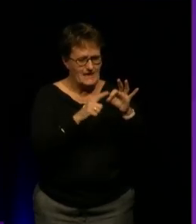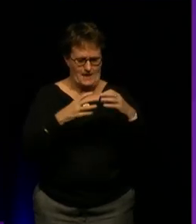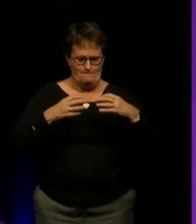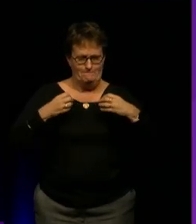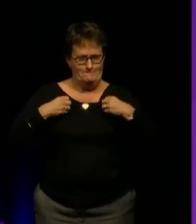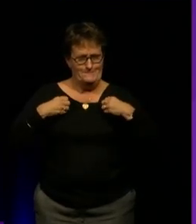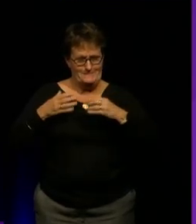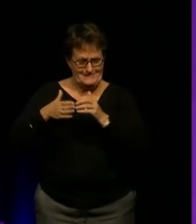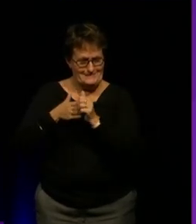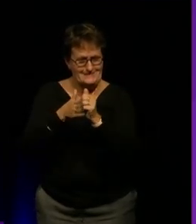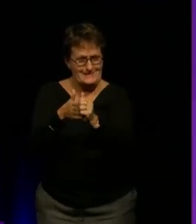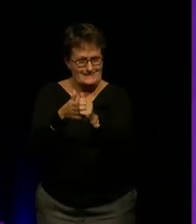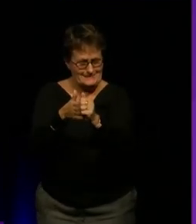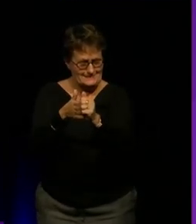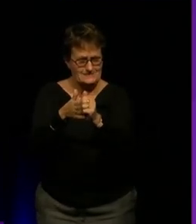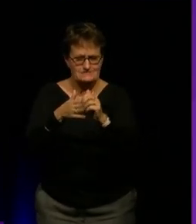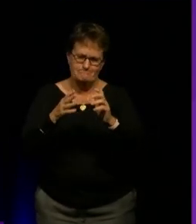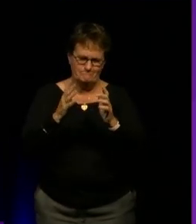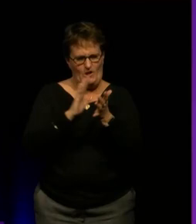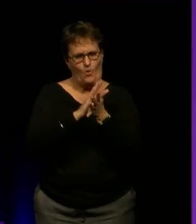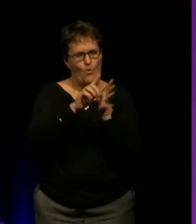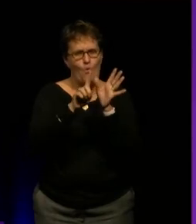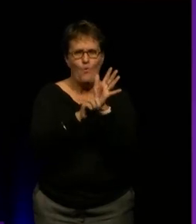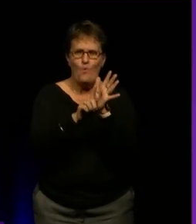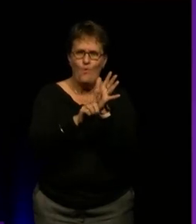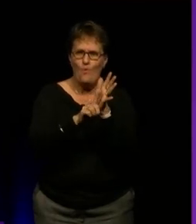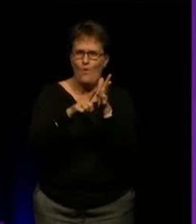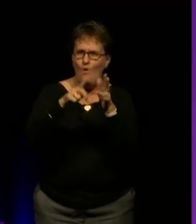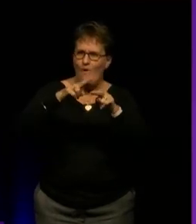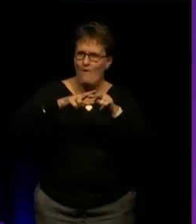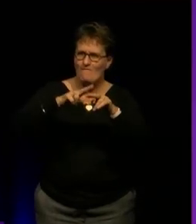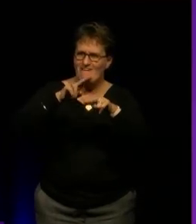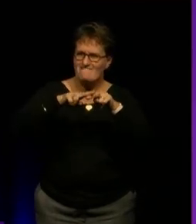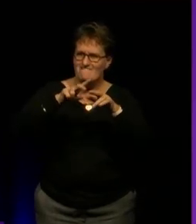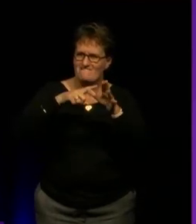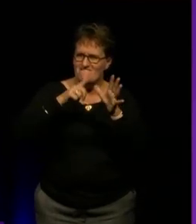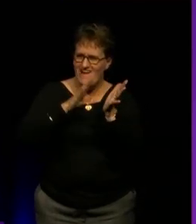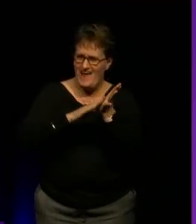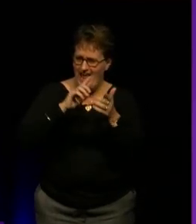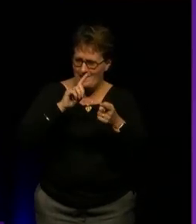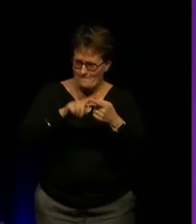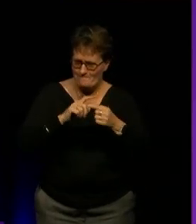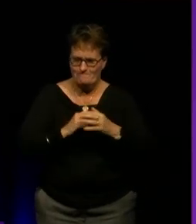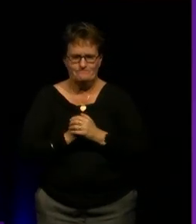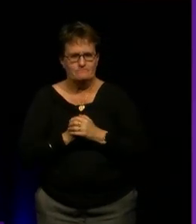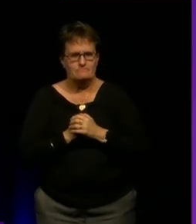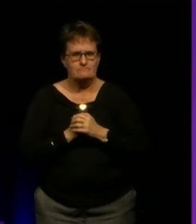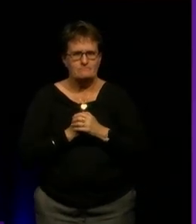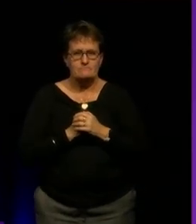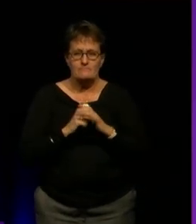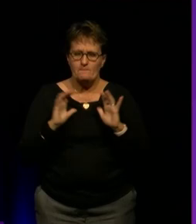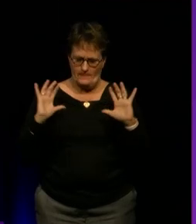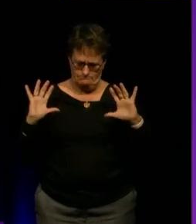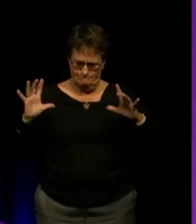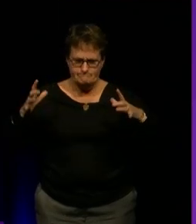a partnership between QUT Business School, State Library of Queensland, and the Queensland Library Foundation. It brings